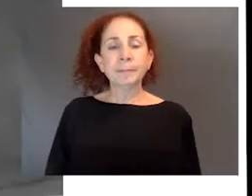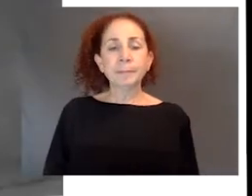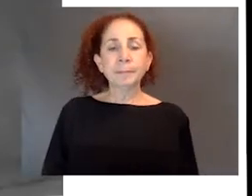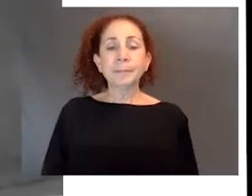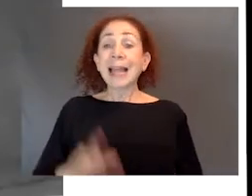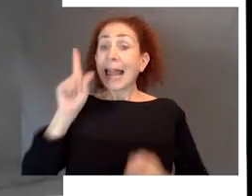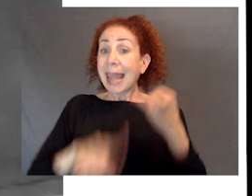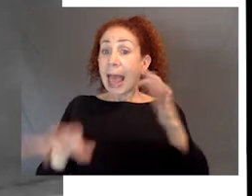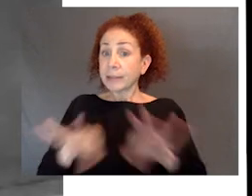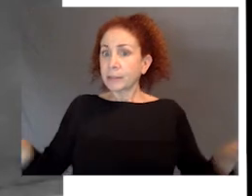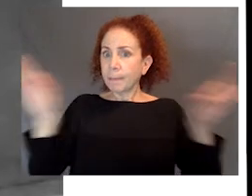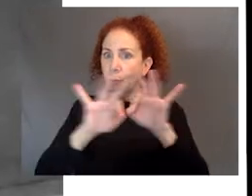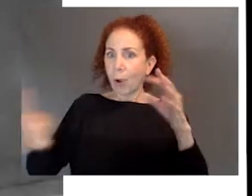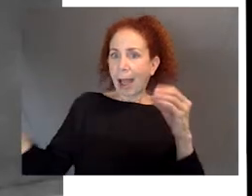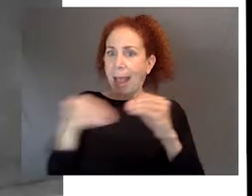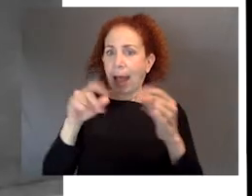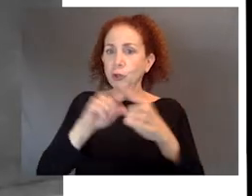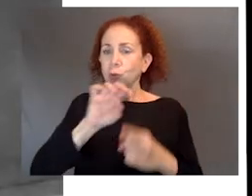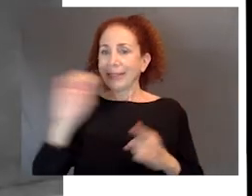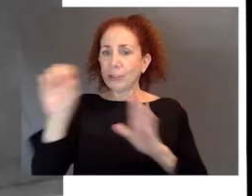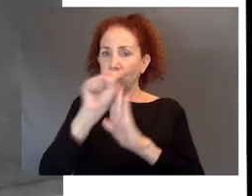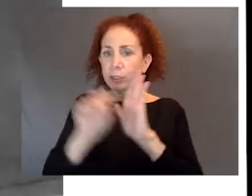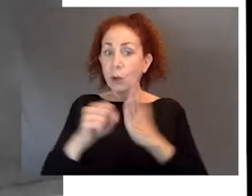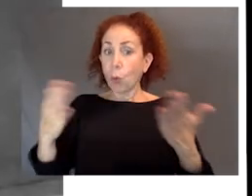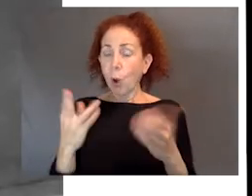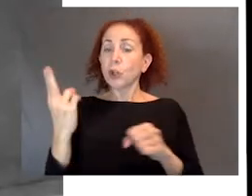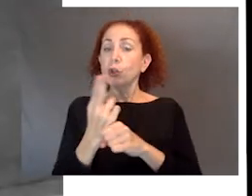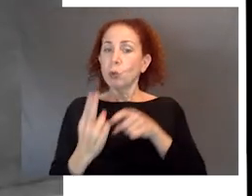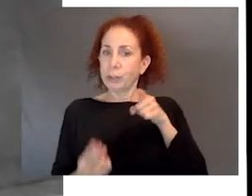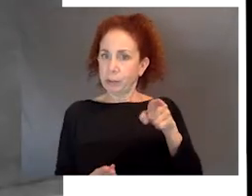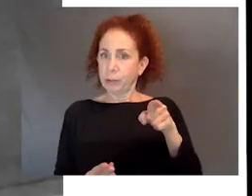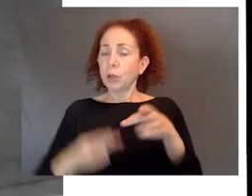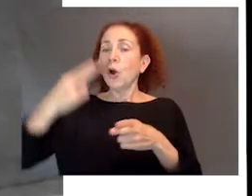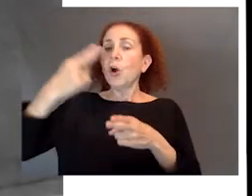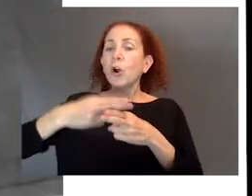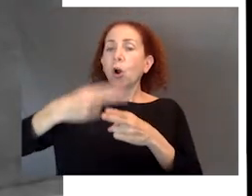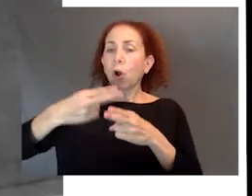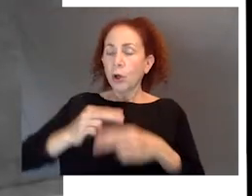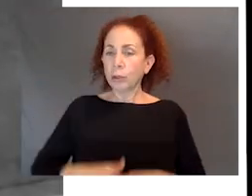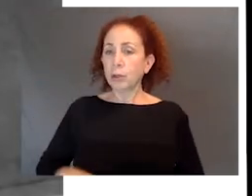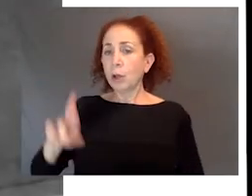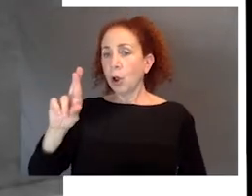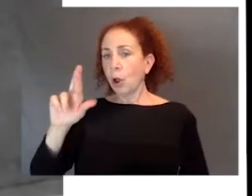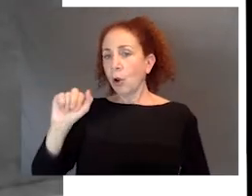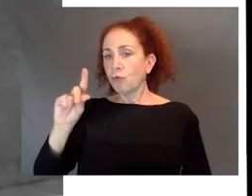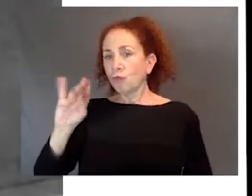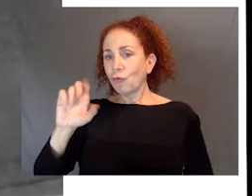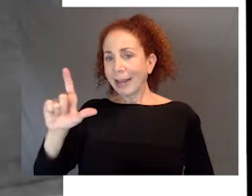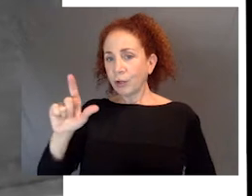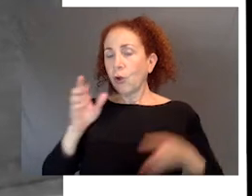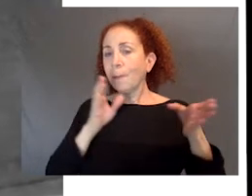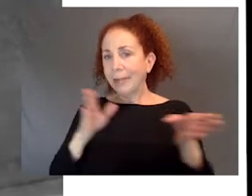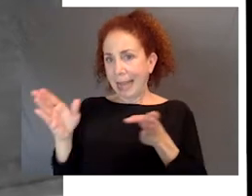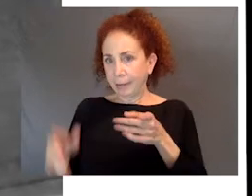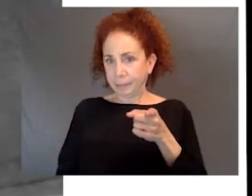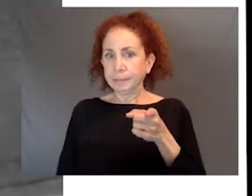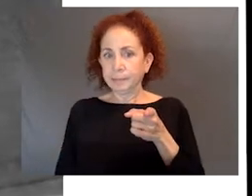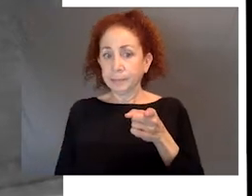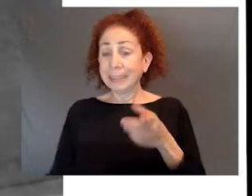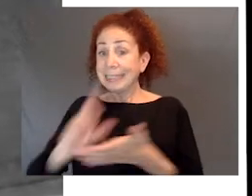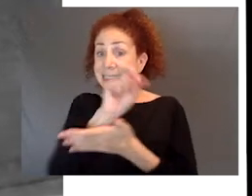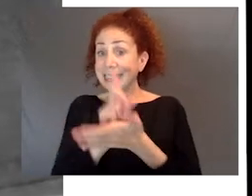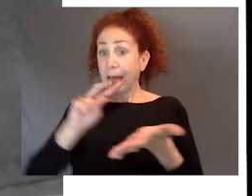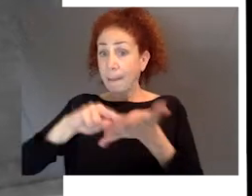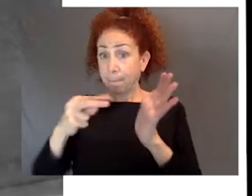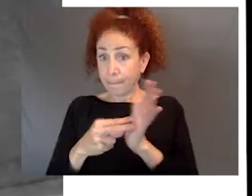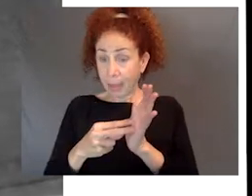The last major feature that was added to Eastern State was the use of what was referred to as the Radial Plan. This design